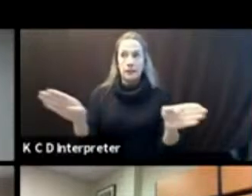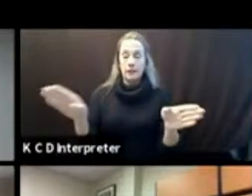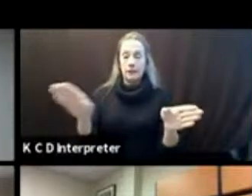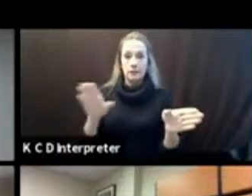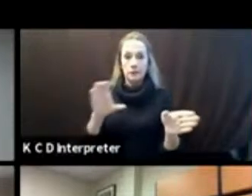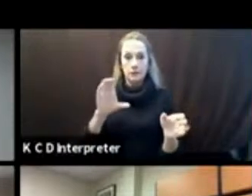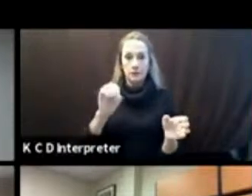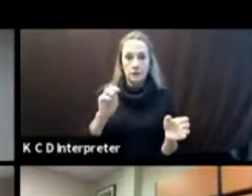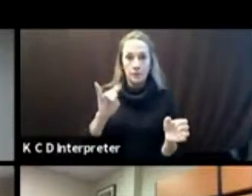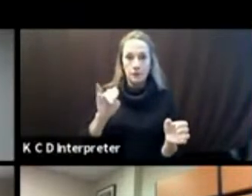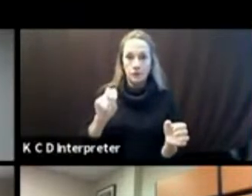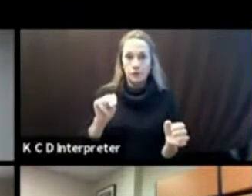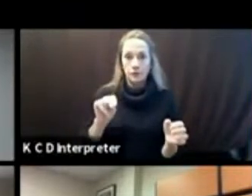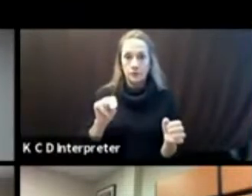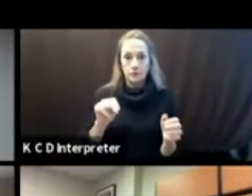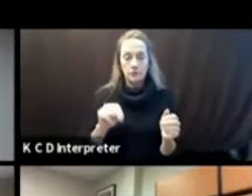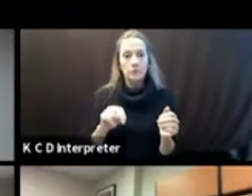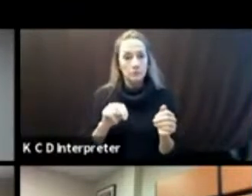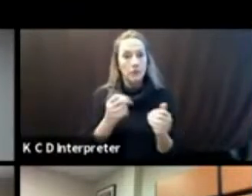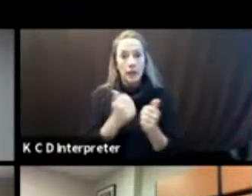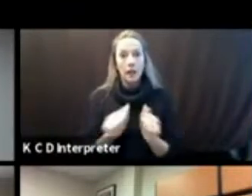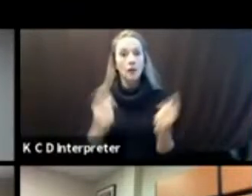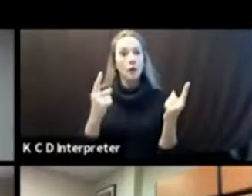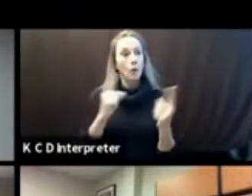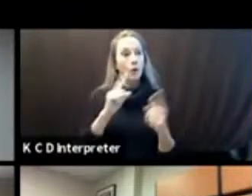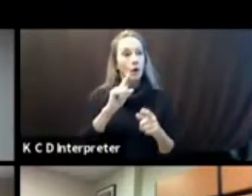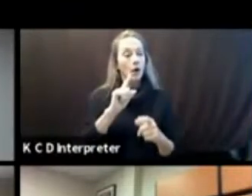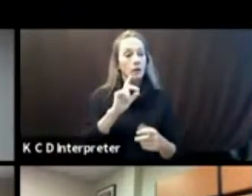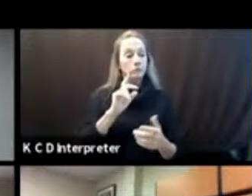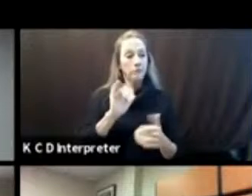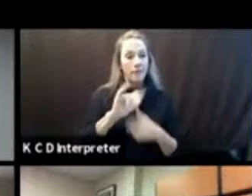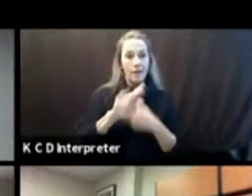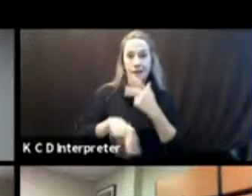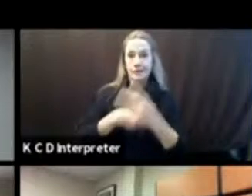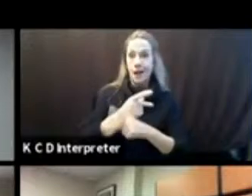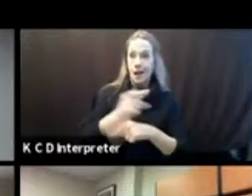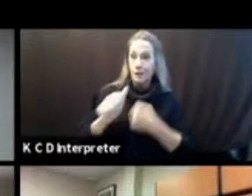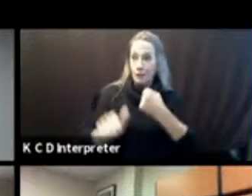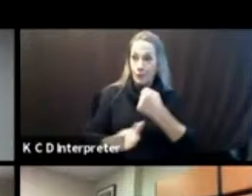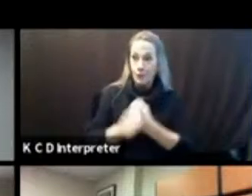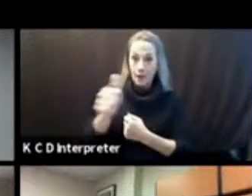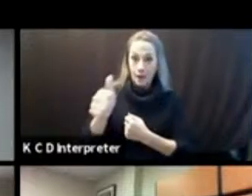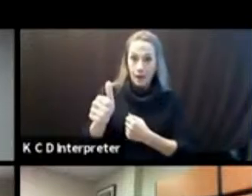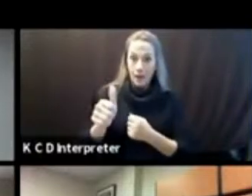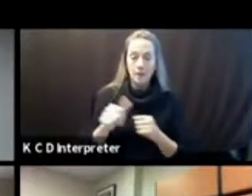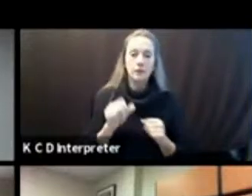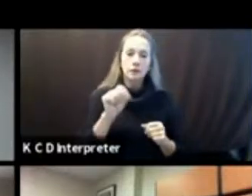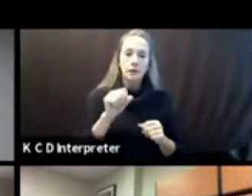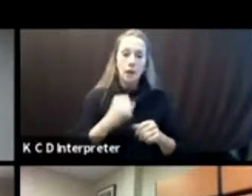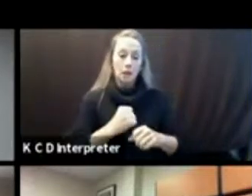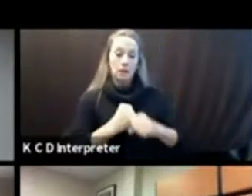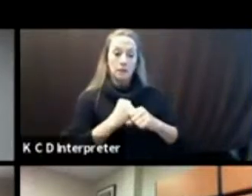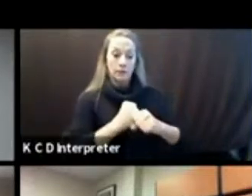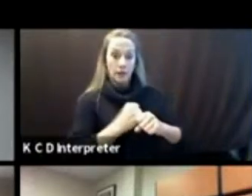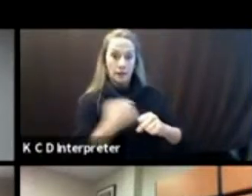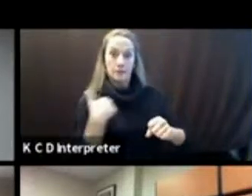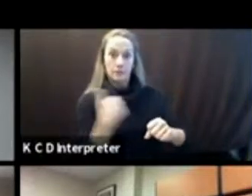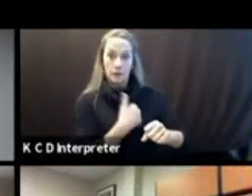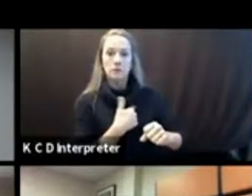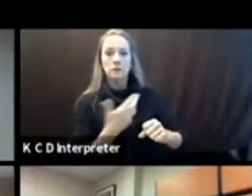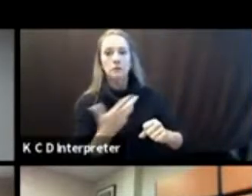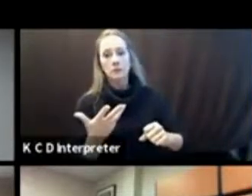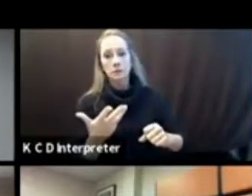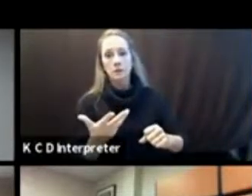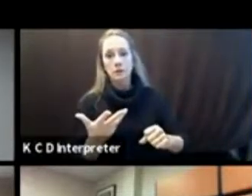yes, anyone making those kinds of threats, certainly in defense of us, is